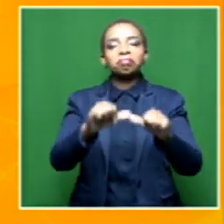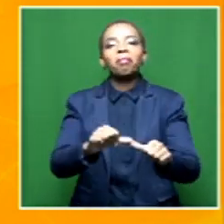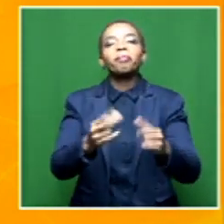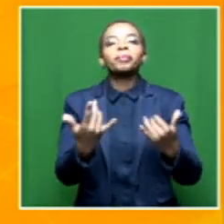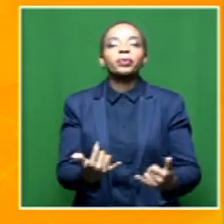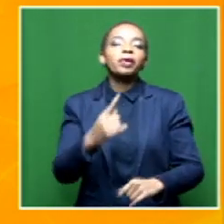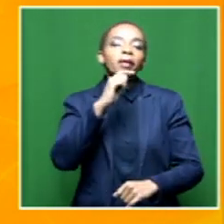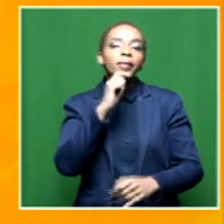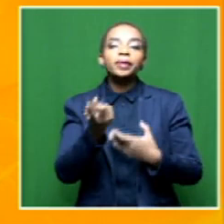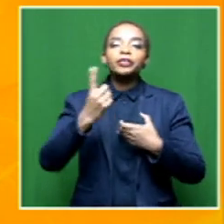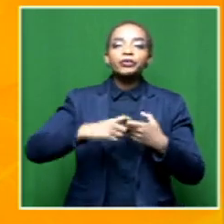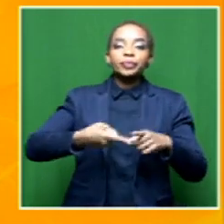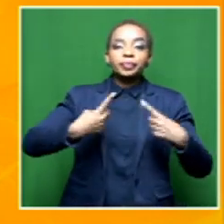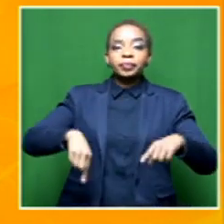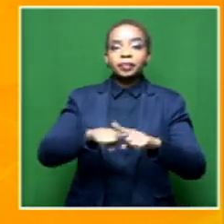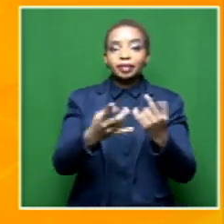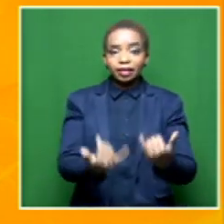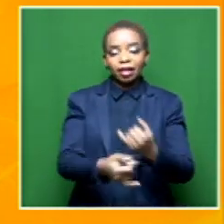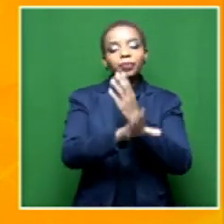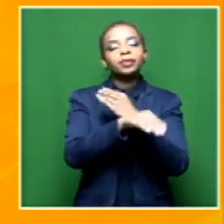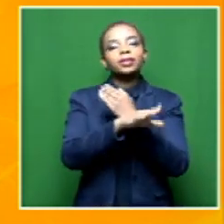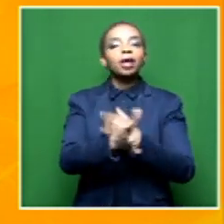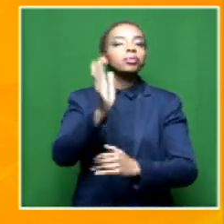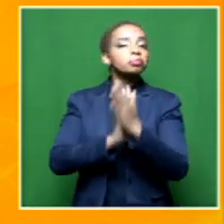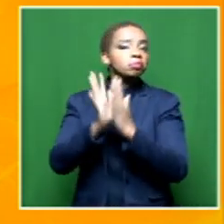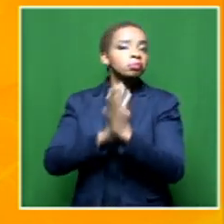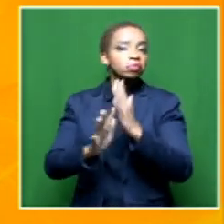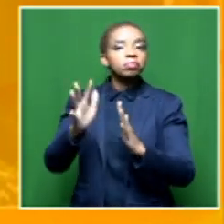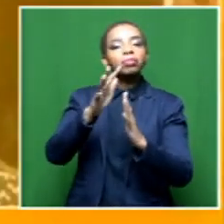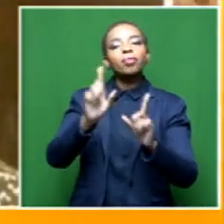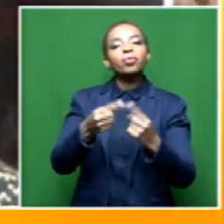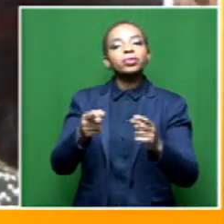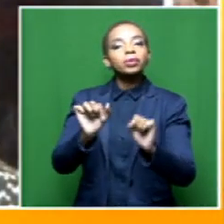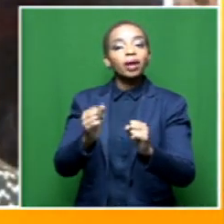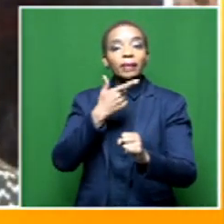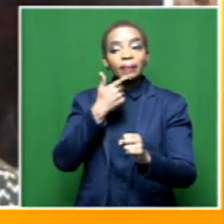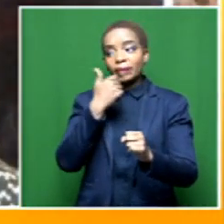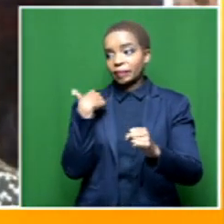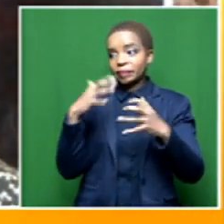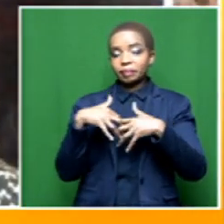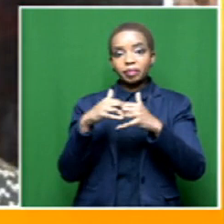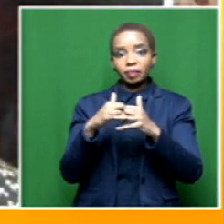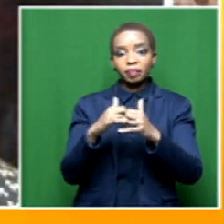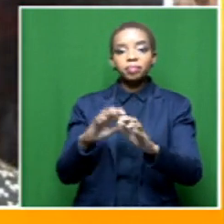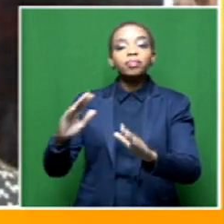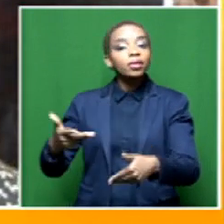via Skype to tell us more about this body of work that is just released. ZiPheko, very good morning to you. Thanks for joining us.